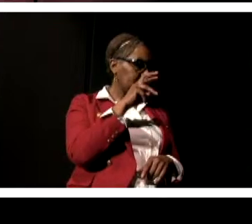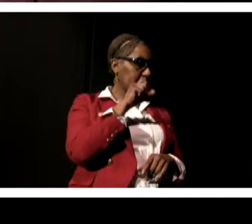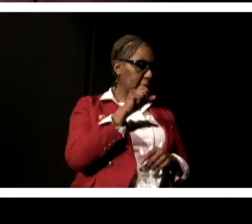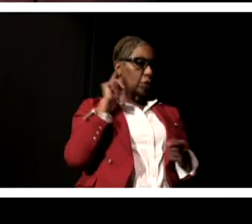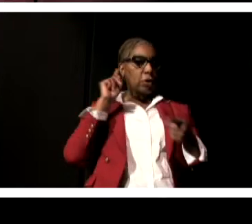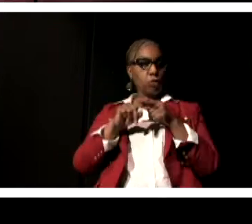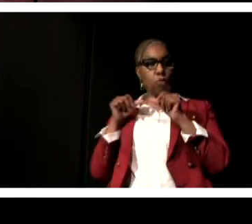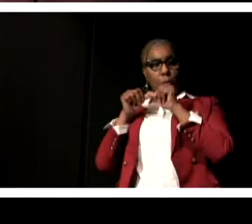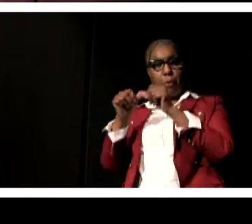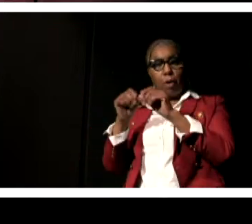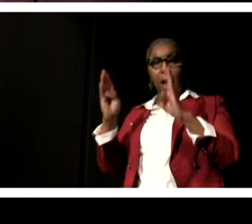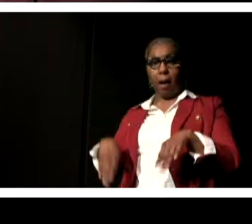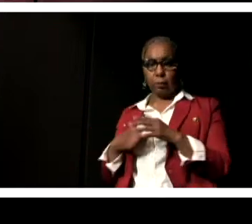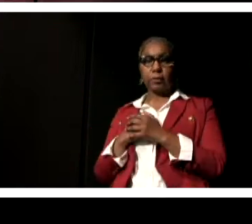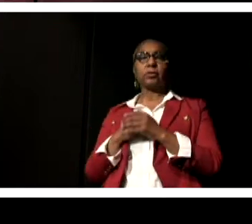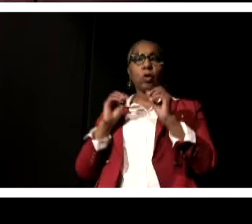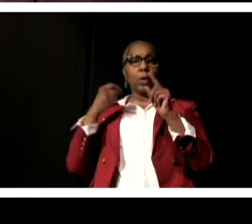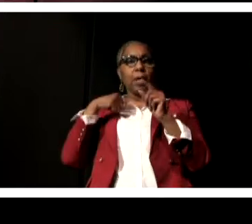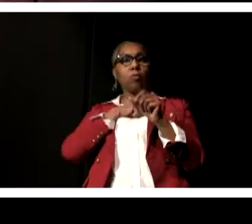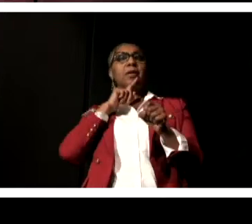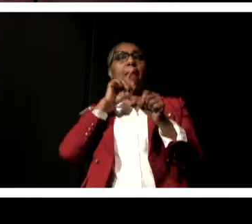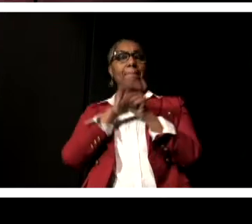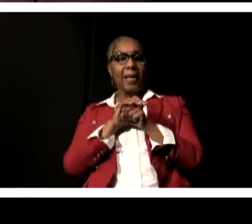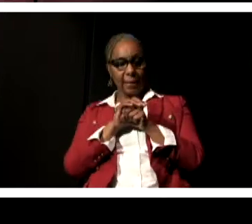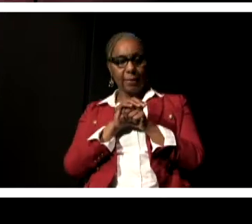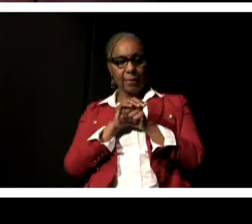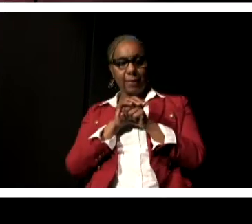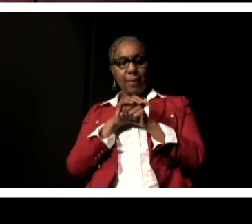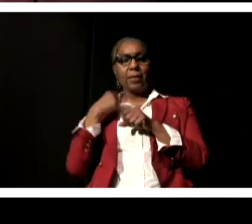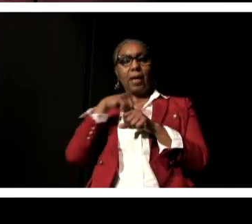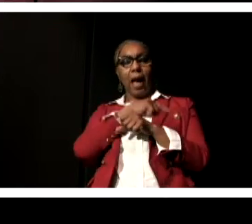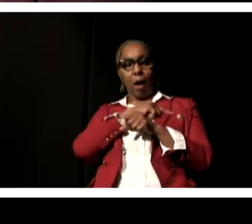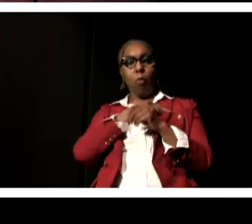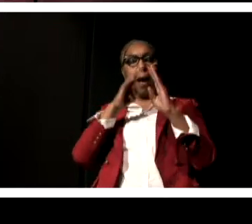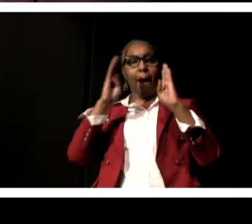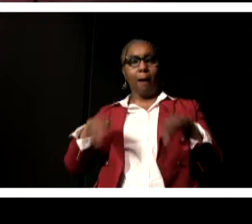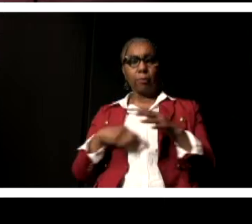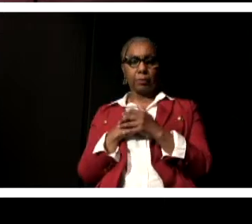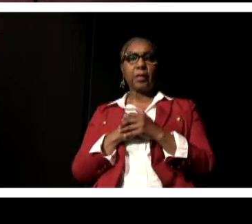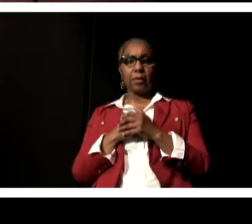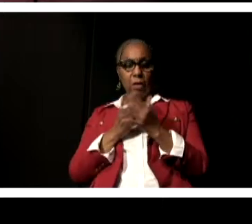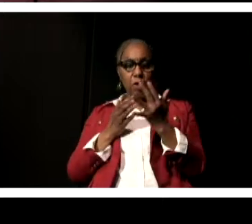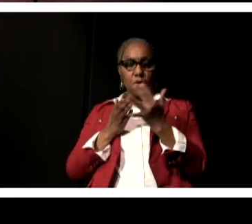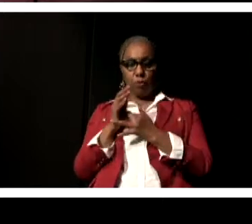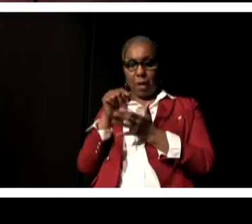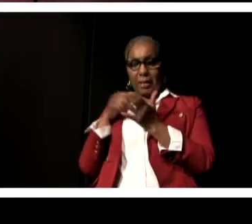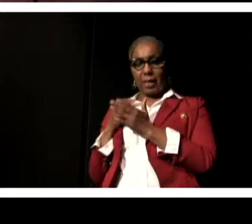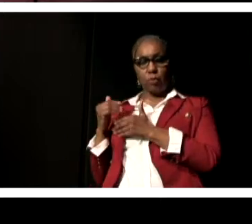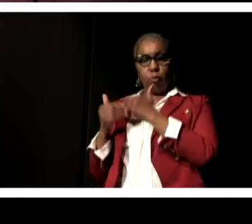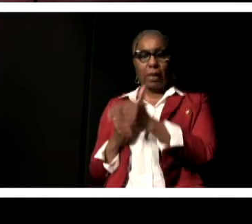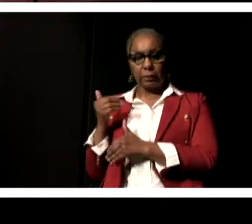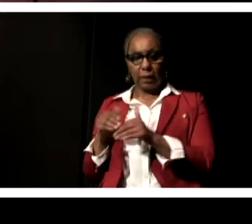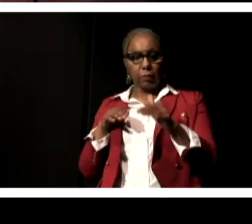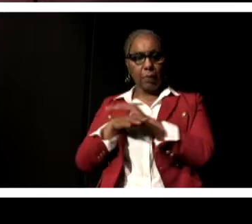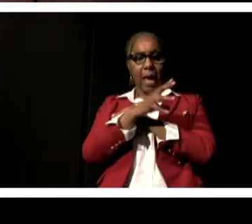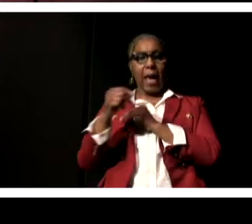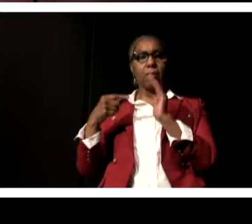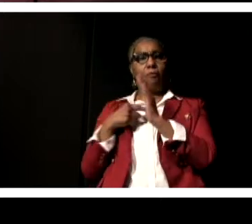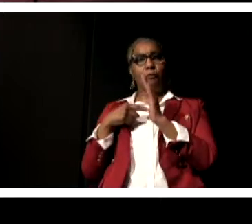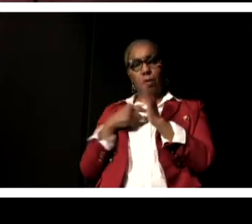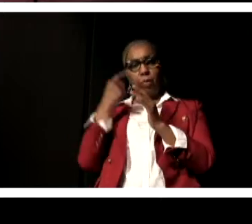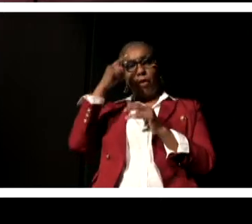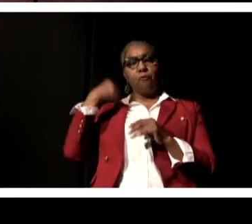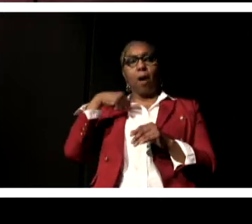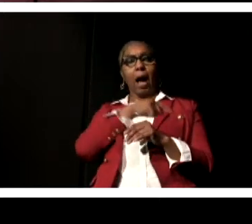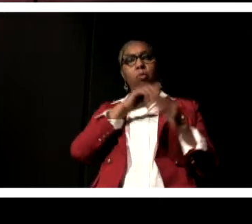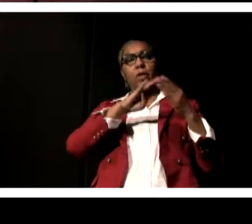permanent housing. And we're committed to our housing going through this process to be accessible and affordable for